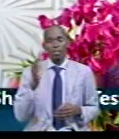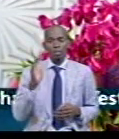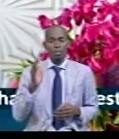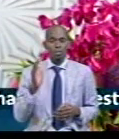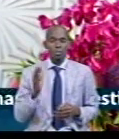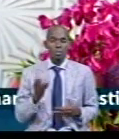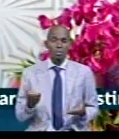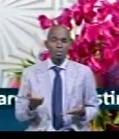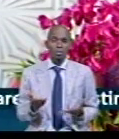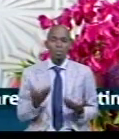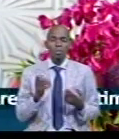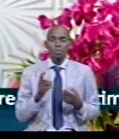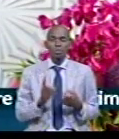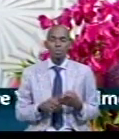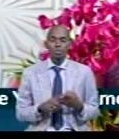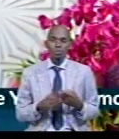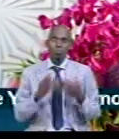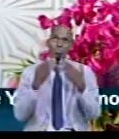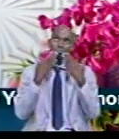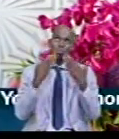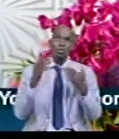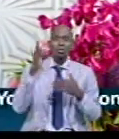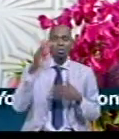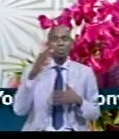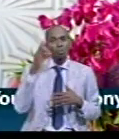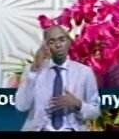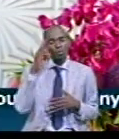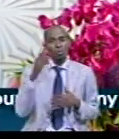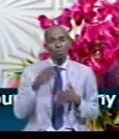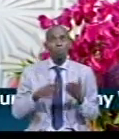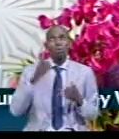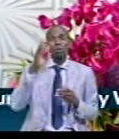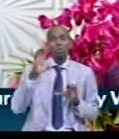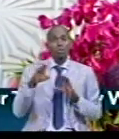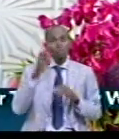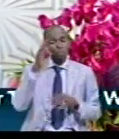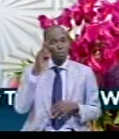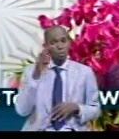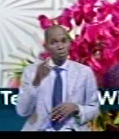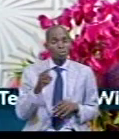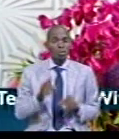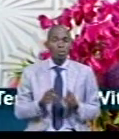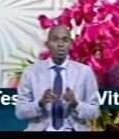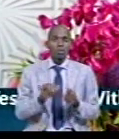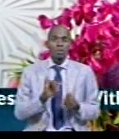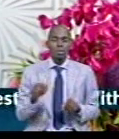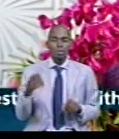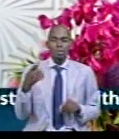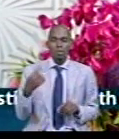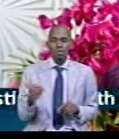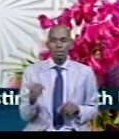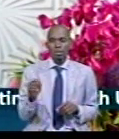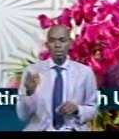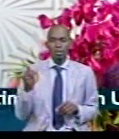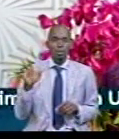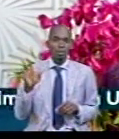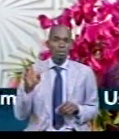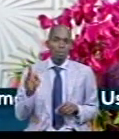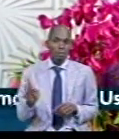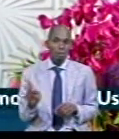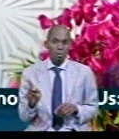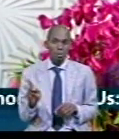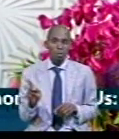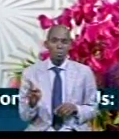Doctor, I want to appreciate God for what he did for me during the Lome Crusade that was